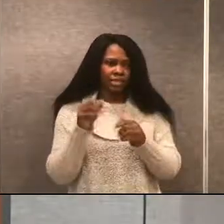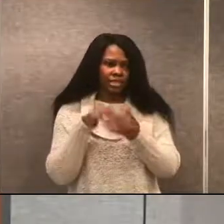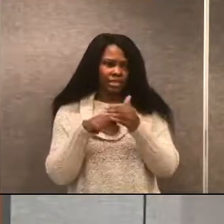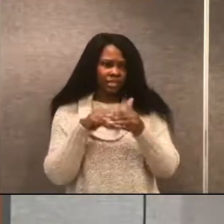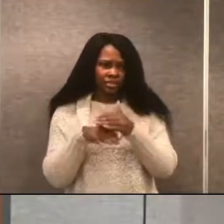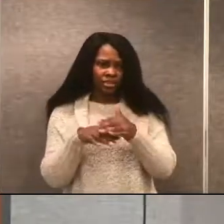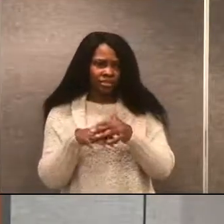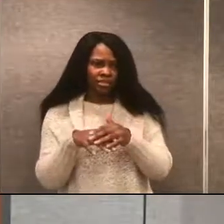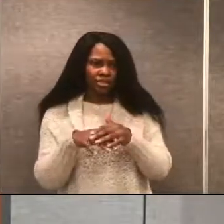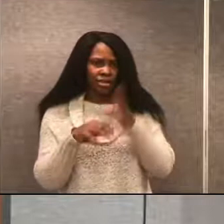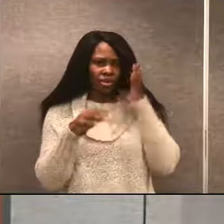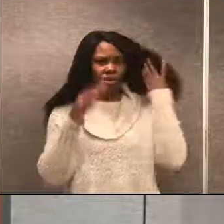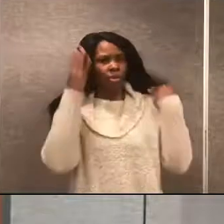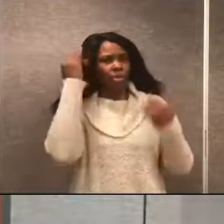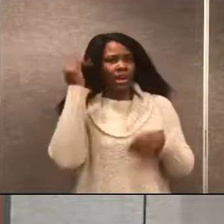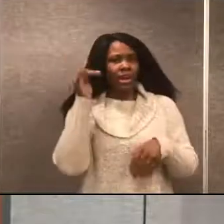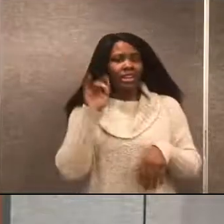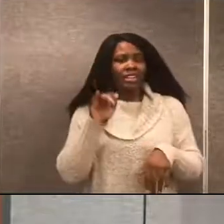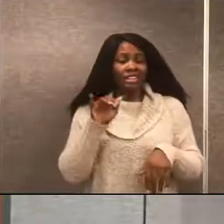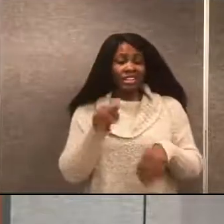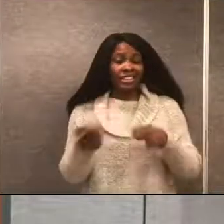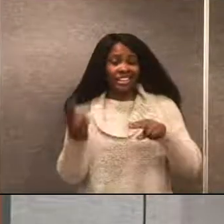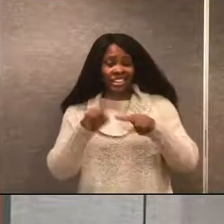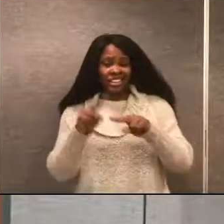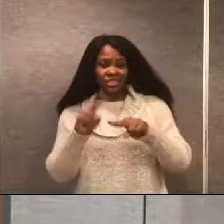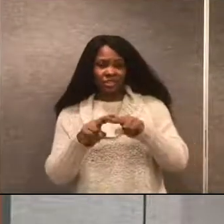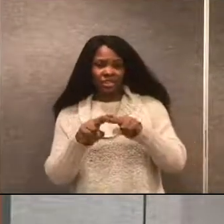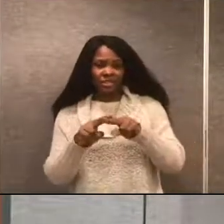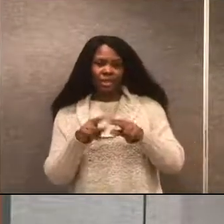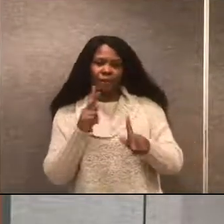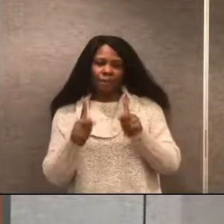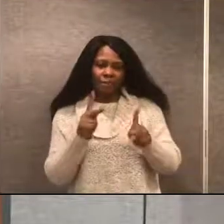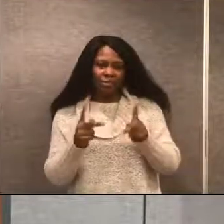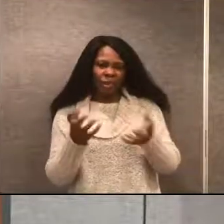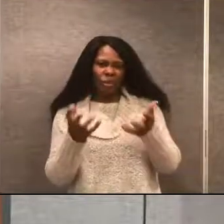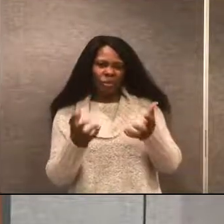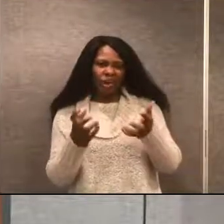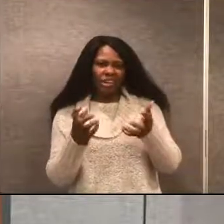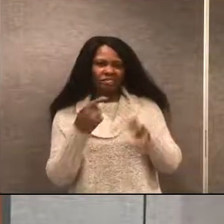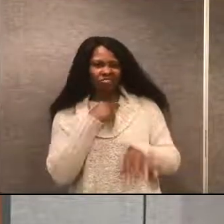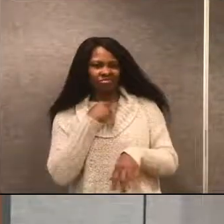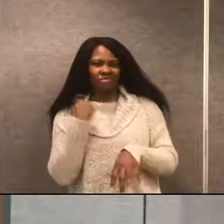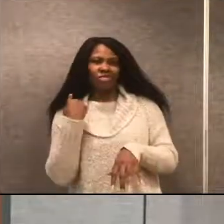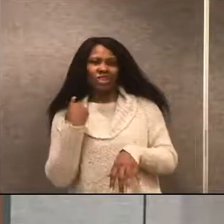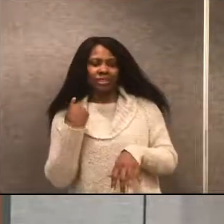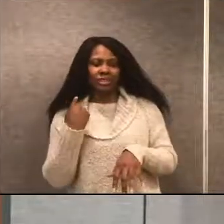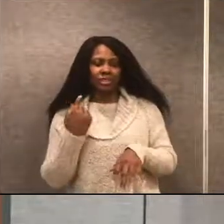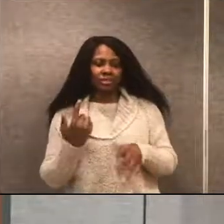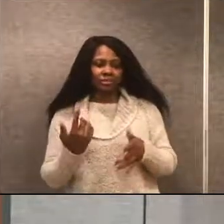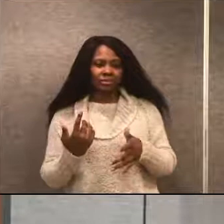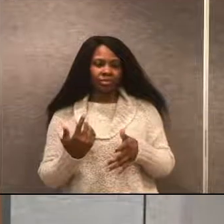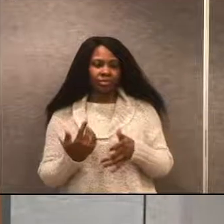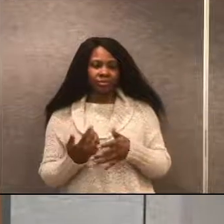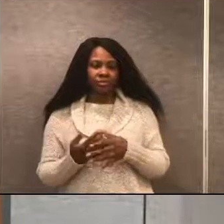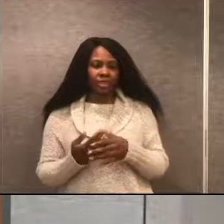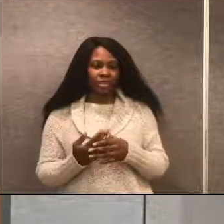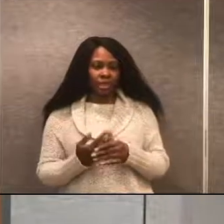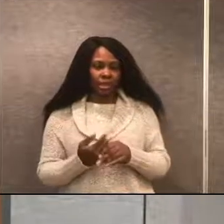risks, and those that can include not being non-compliant with